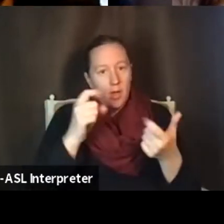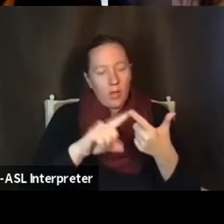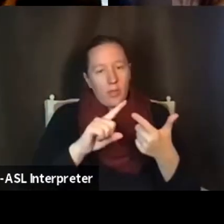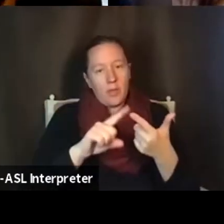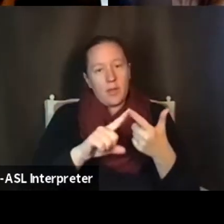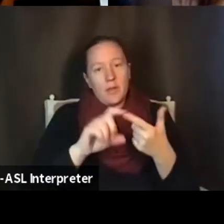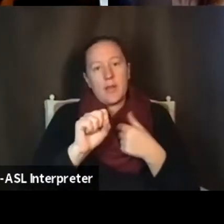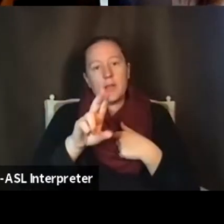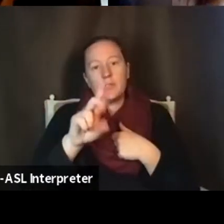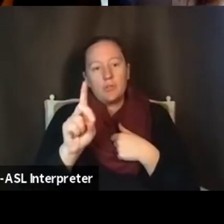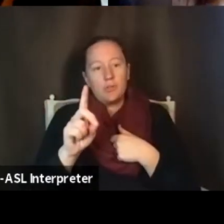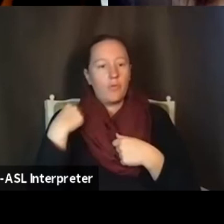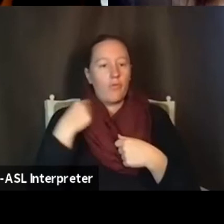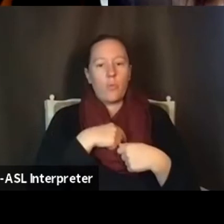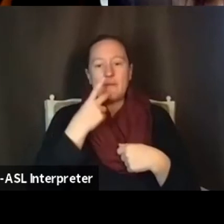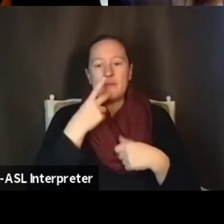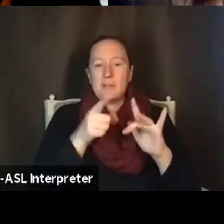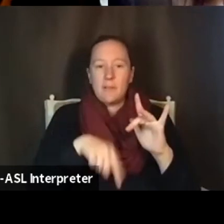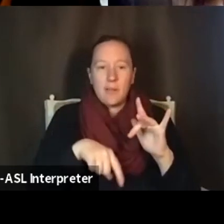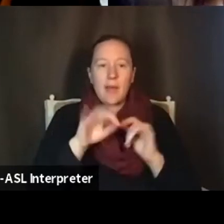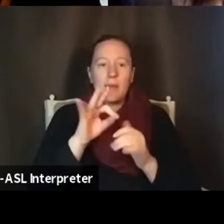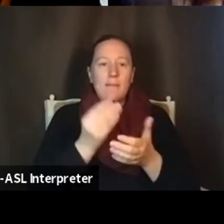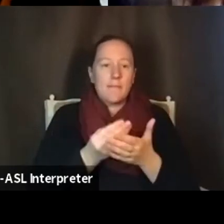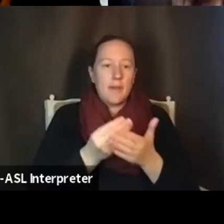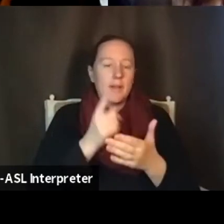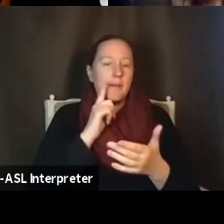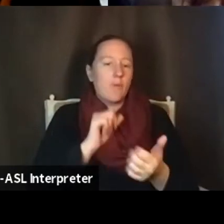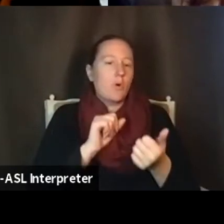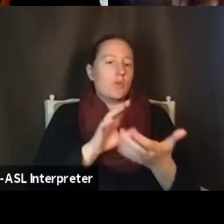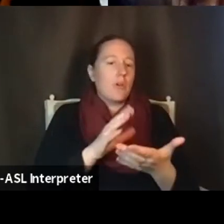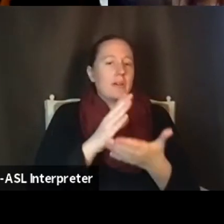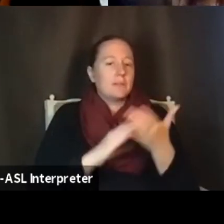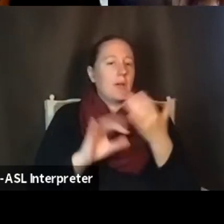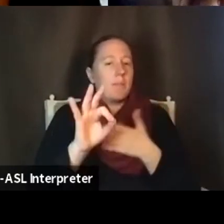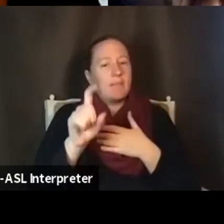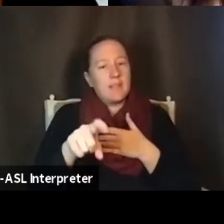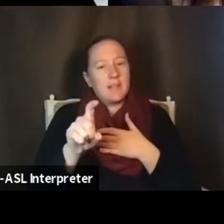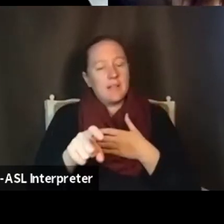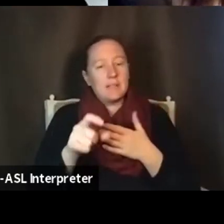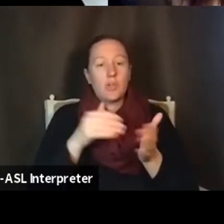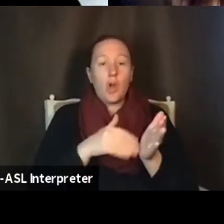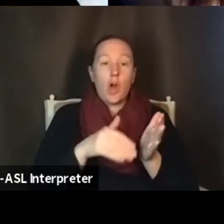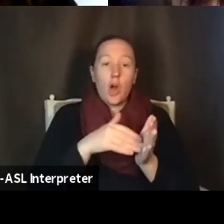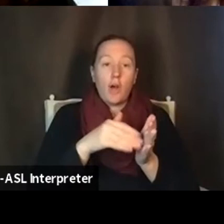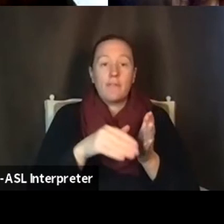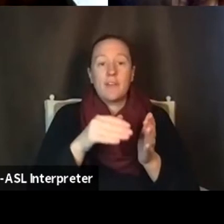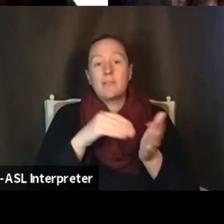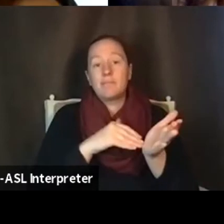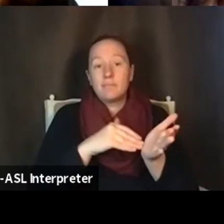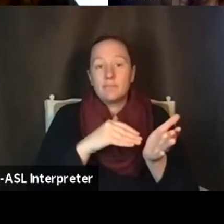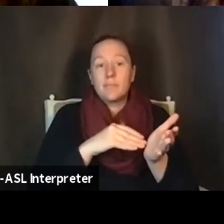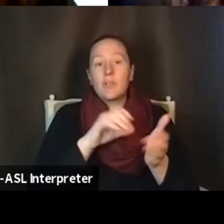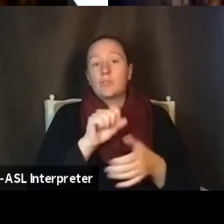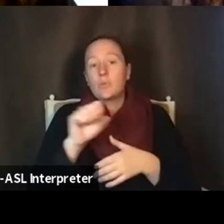funding to help establish local task forces or alliances to address some of the complete needs in communities. Oftentimes providers and social service agencies